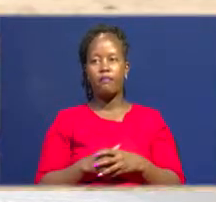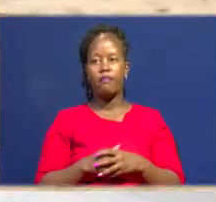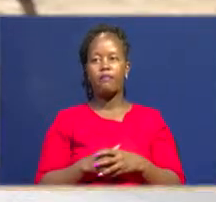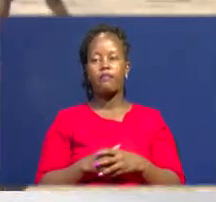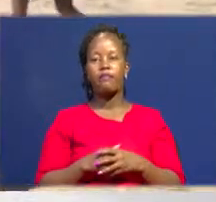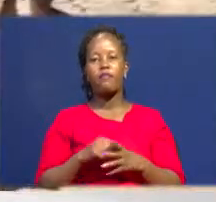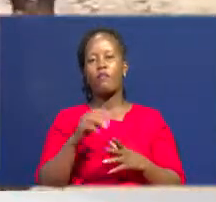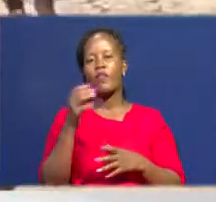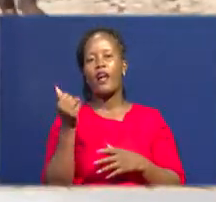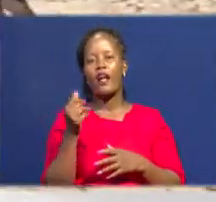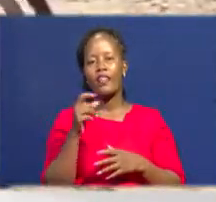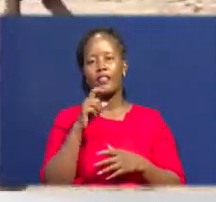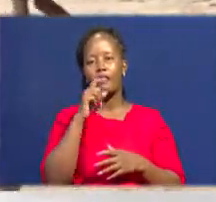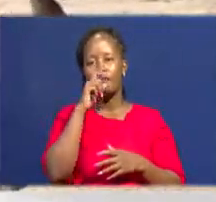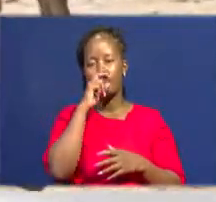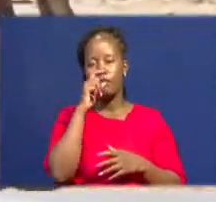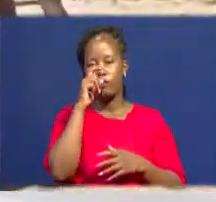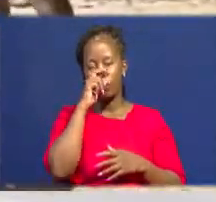Tunisia,